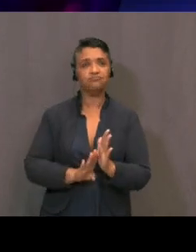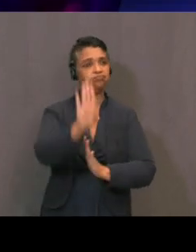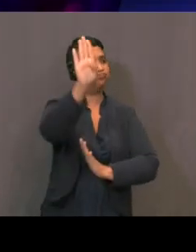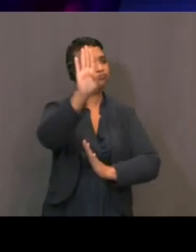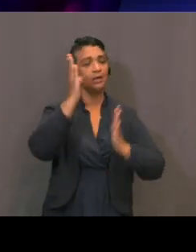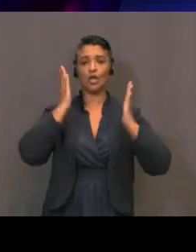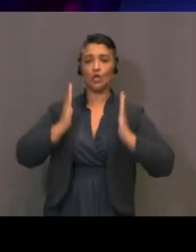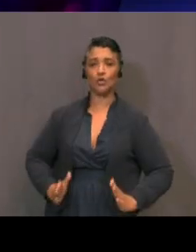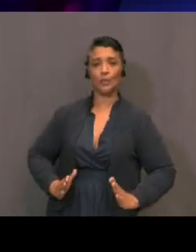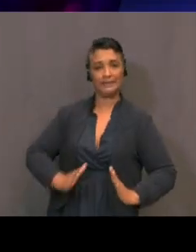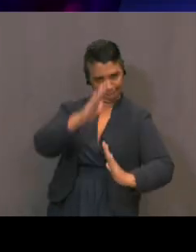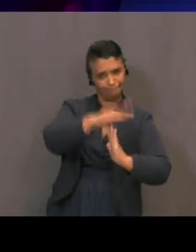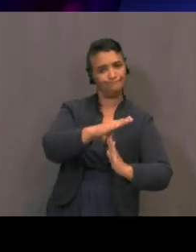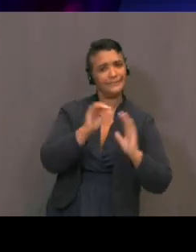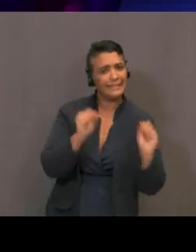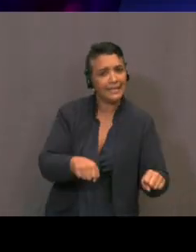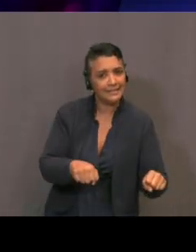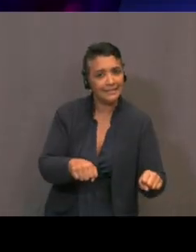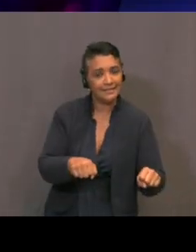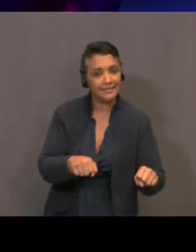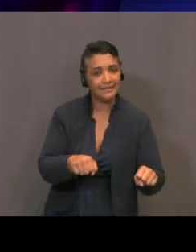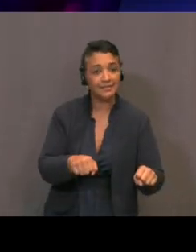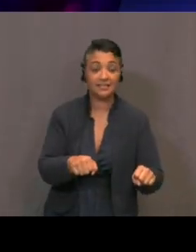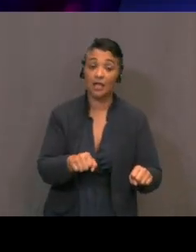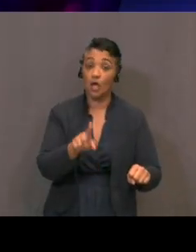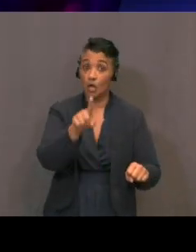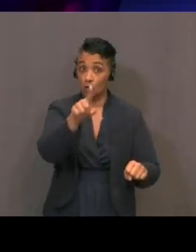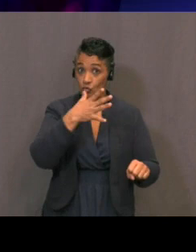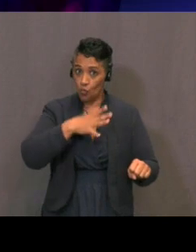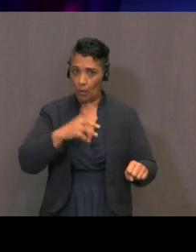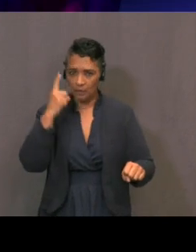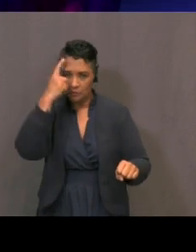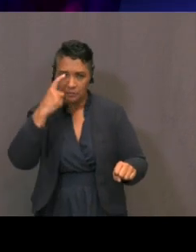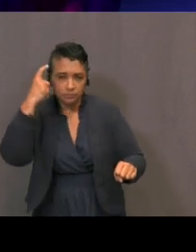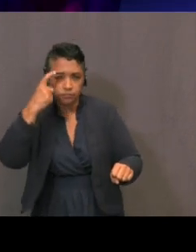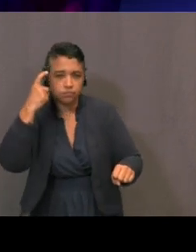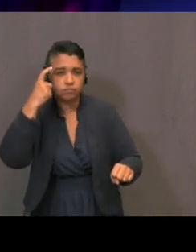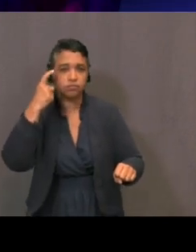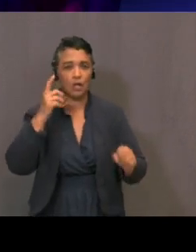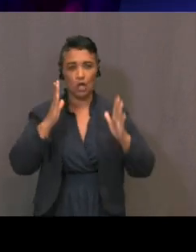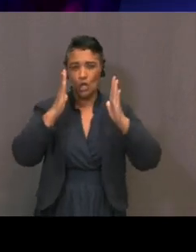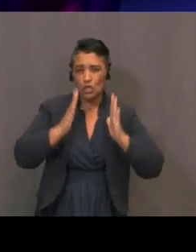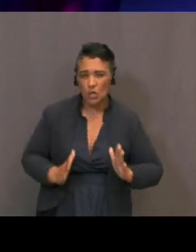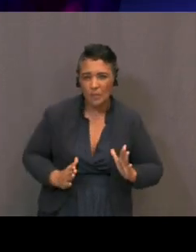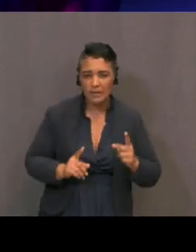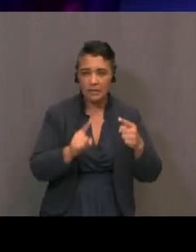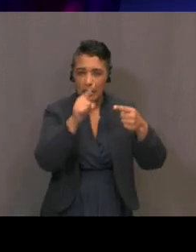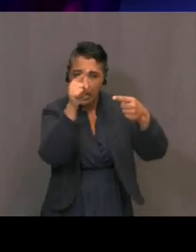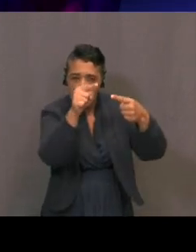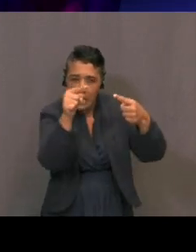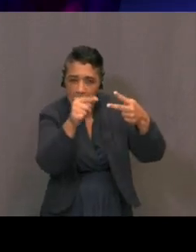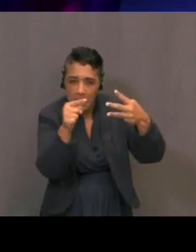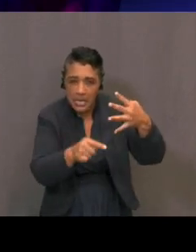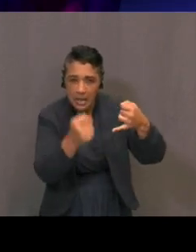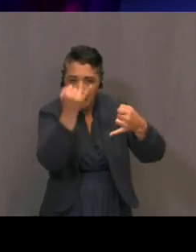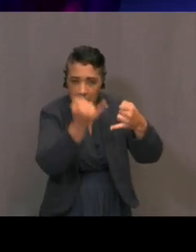is true. So if you want to truly reflect a human with all the flaws and everything, then